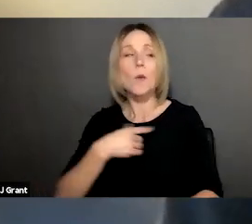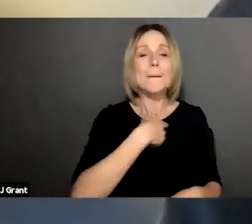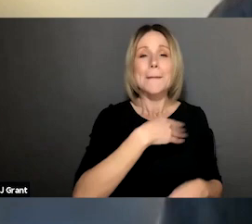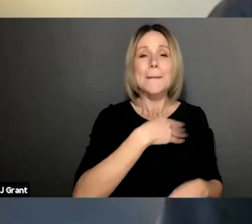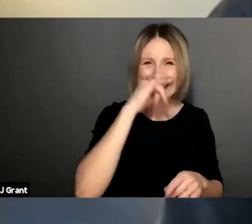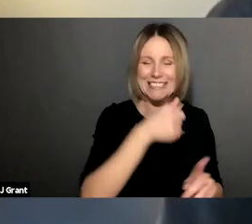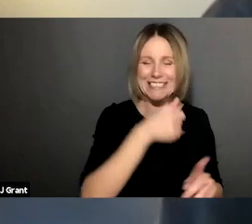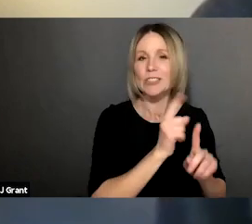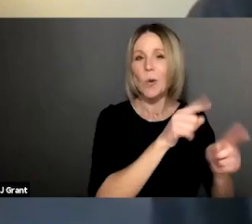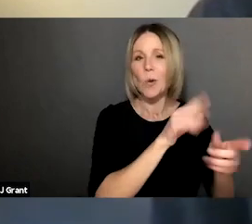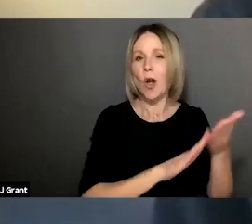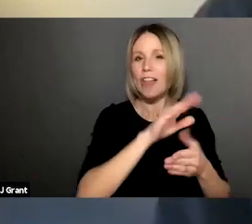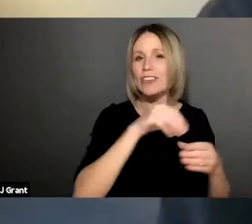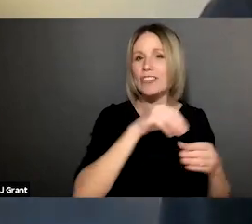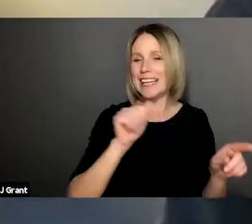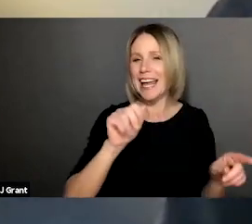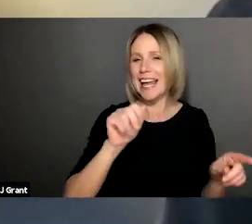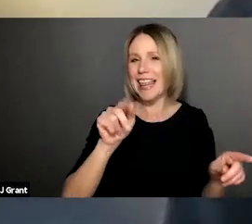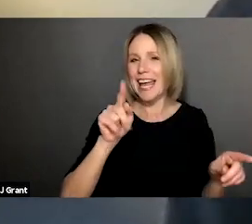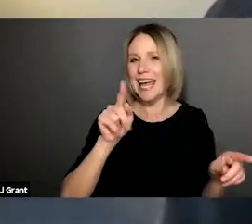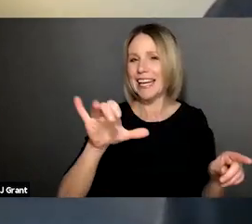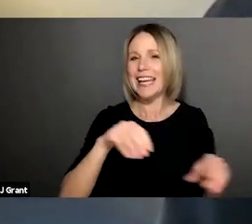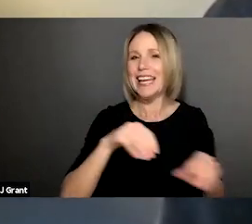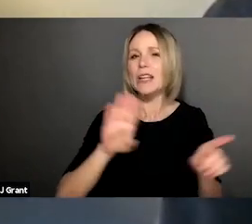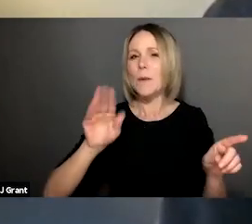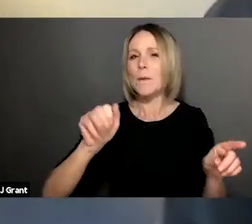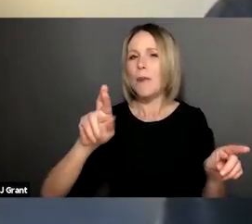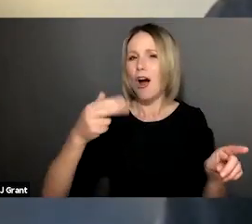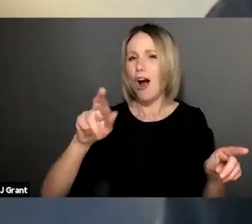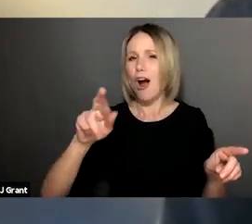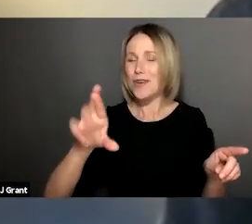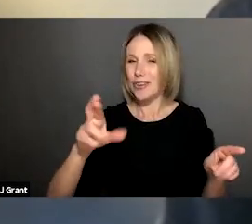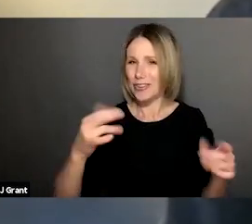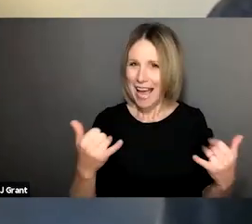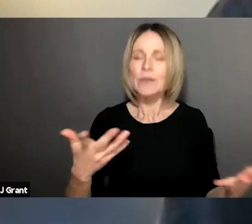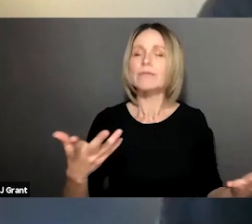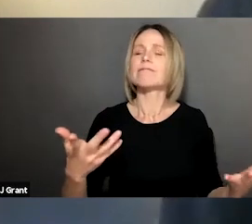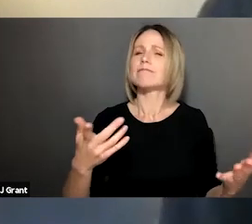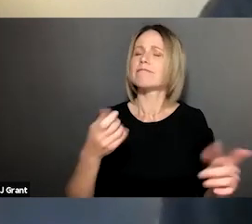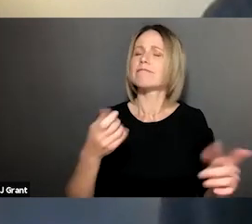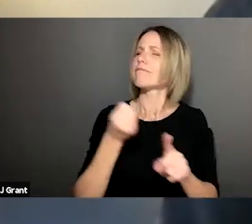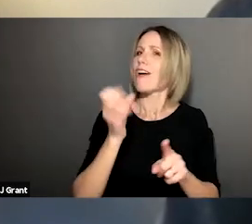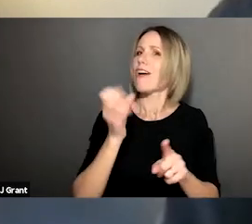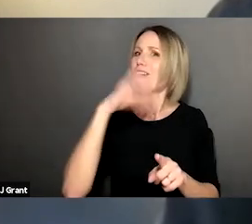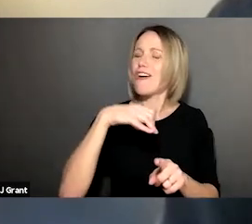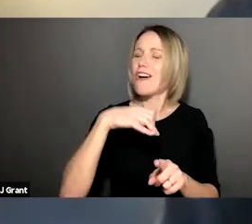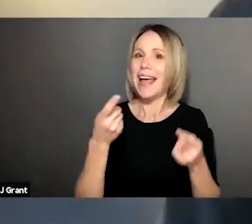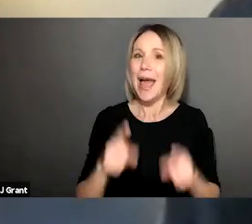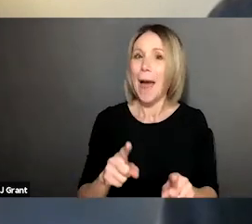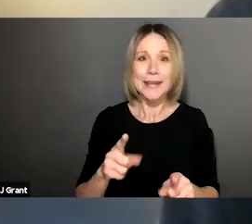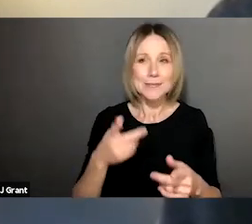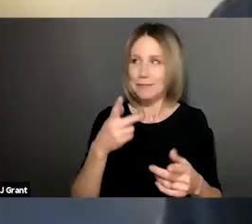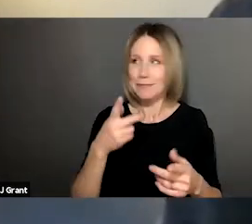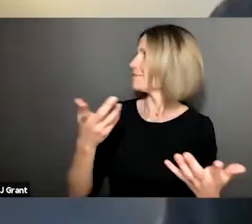Harbor. And as it happens, this is the odd stuff about COVID times, I was in the state of Maine just